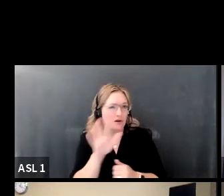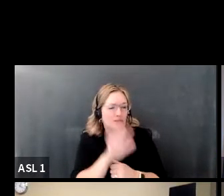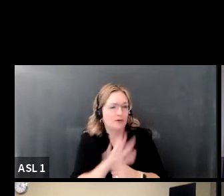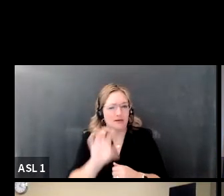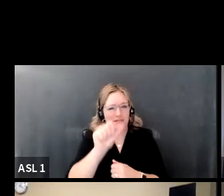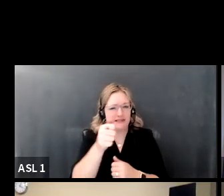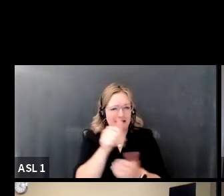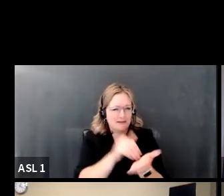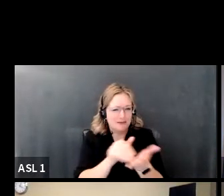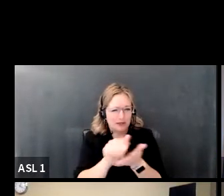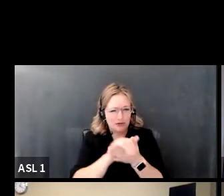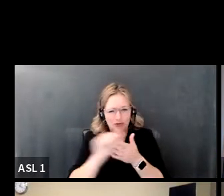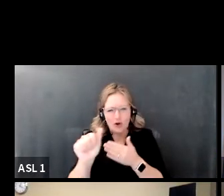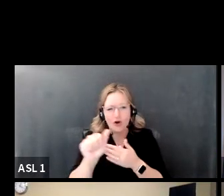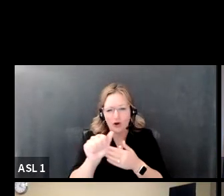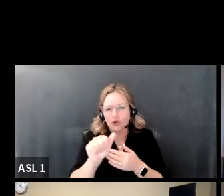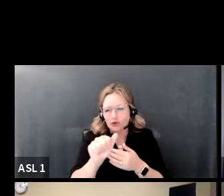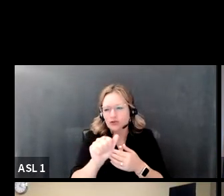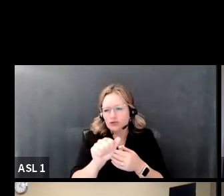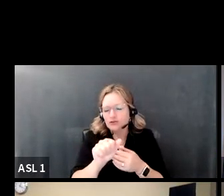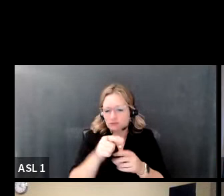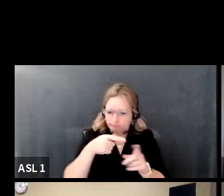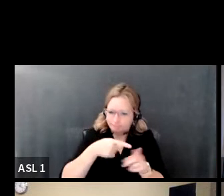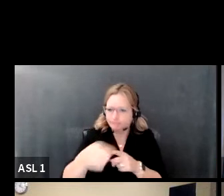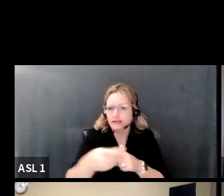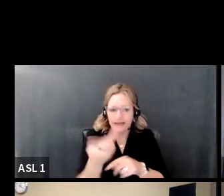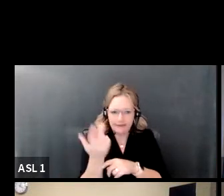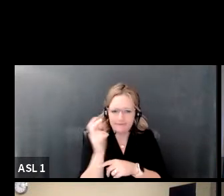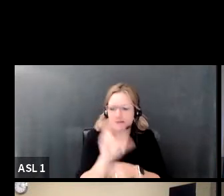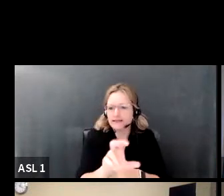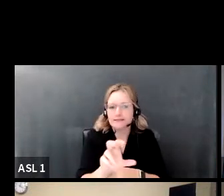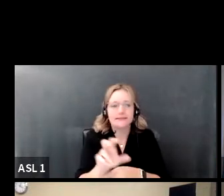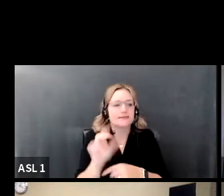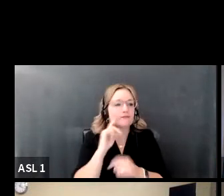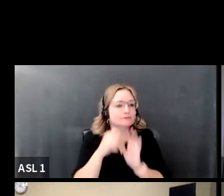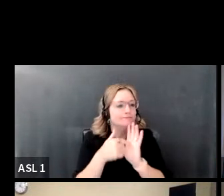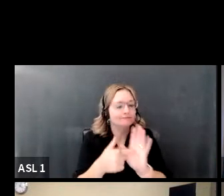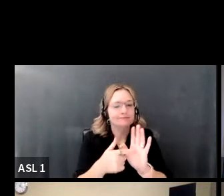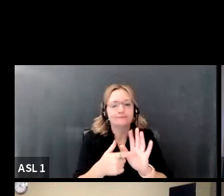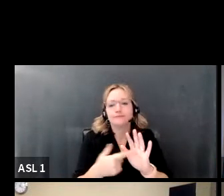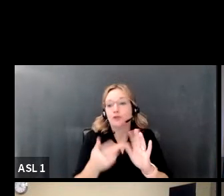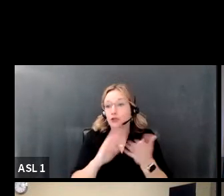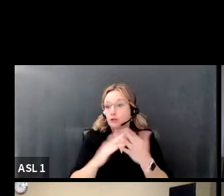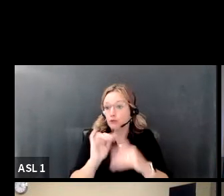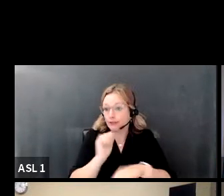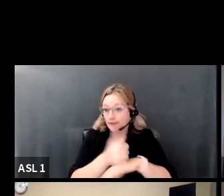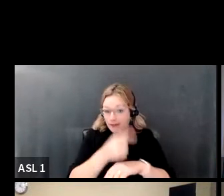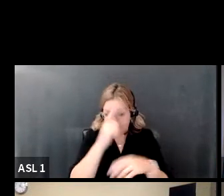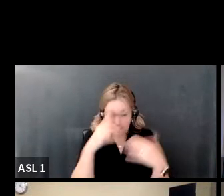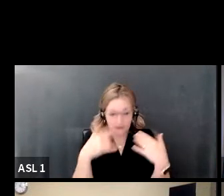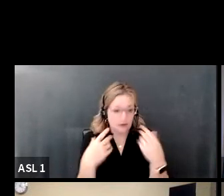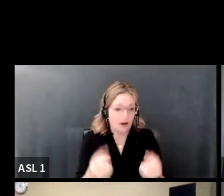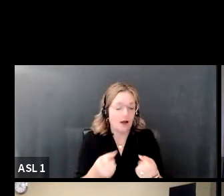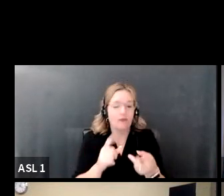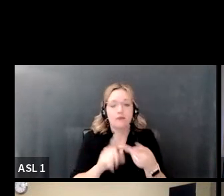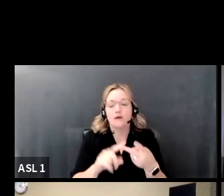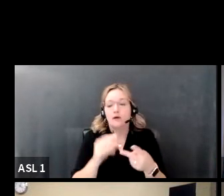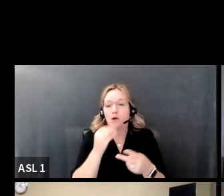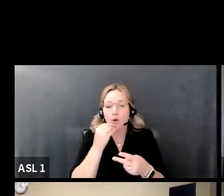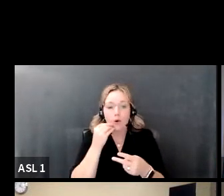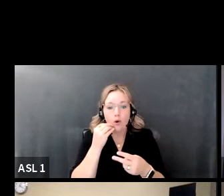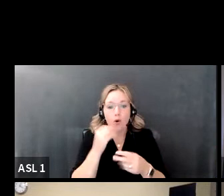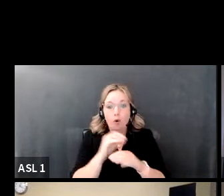investments um in things like community-based mental health homeless outreach